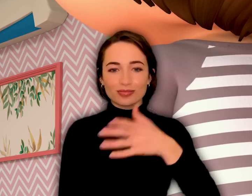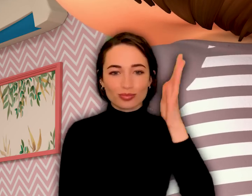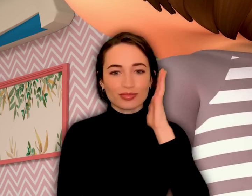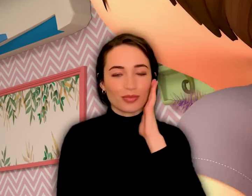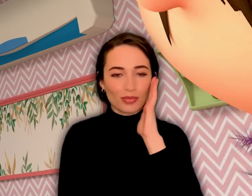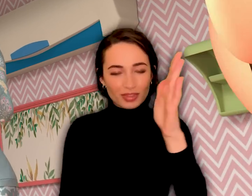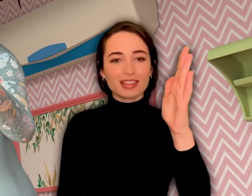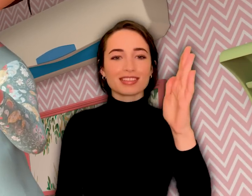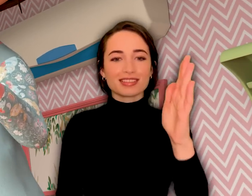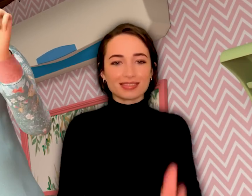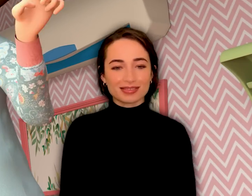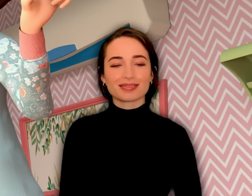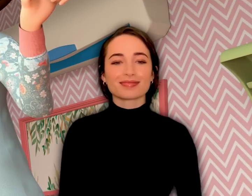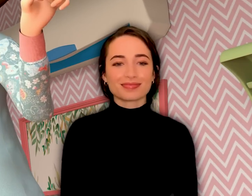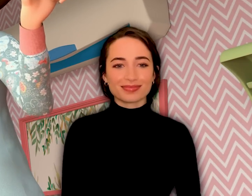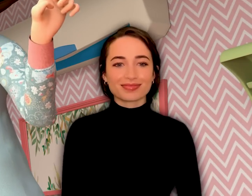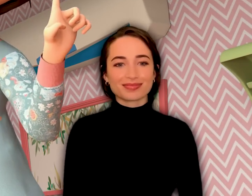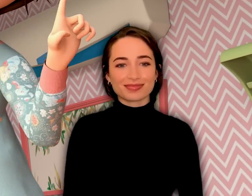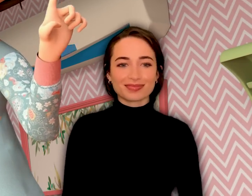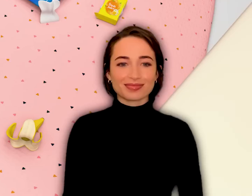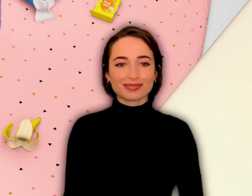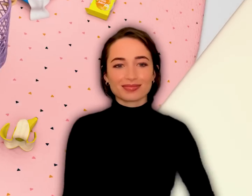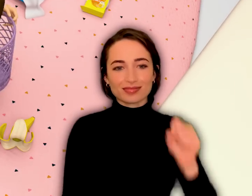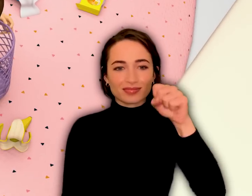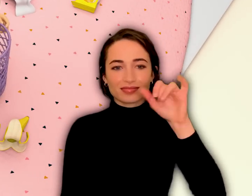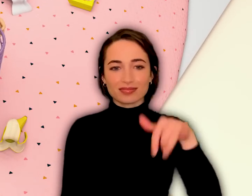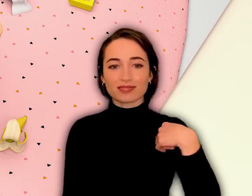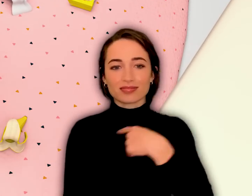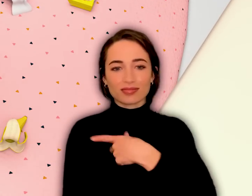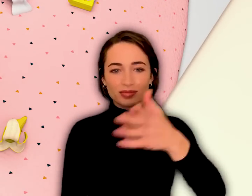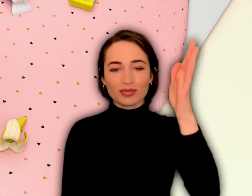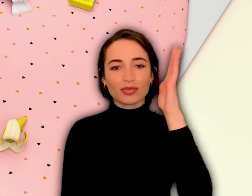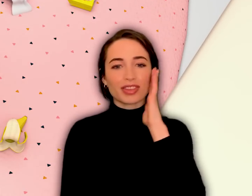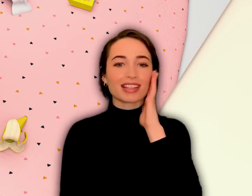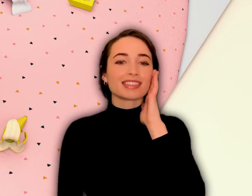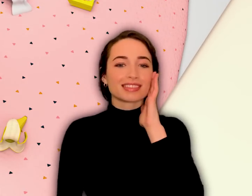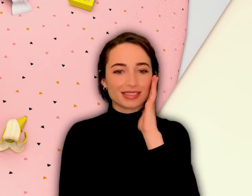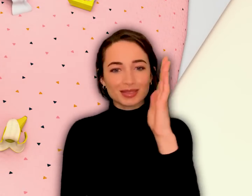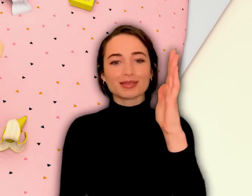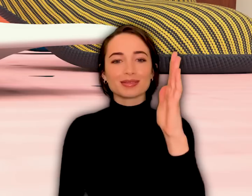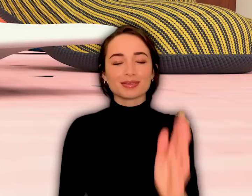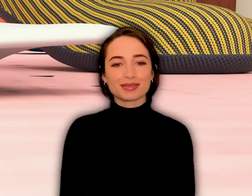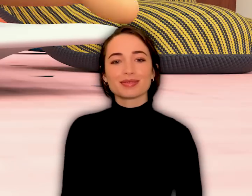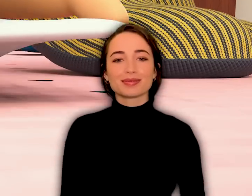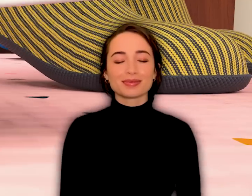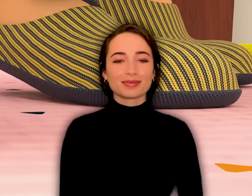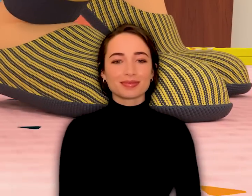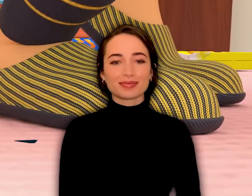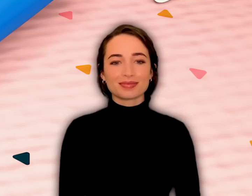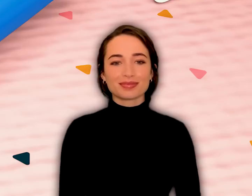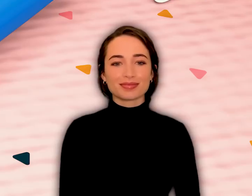what we will do yes that's what we will